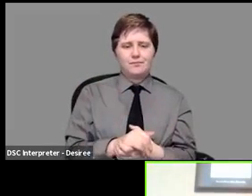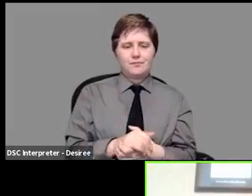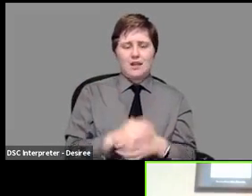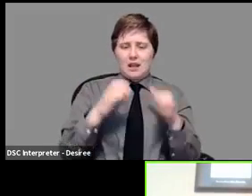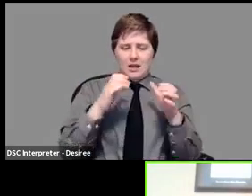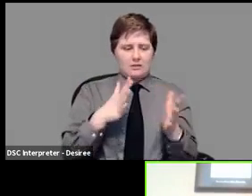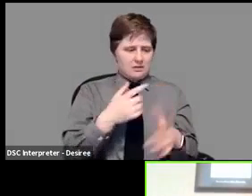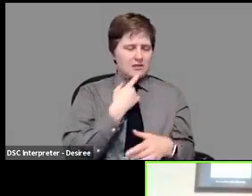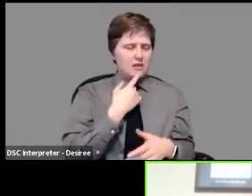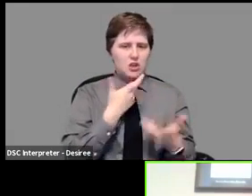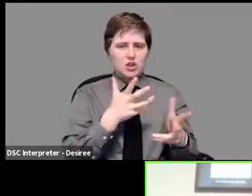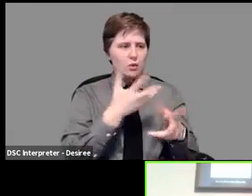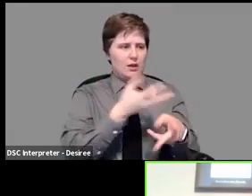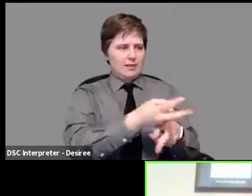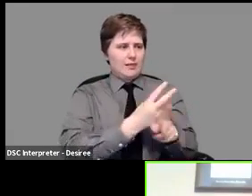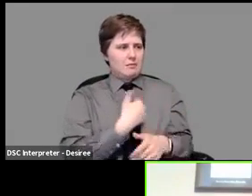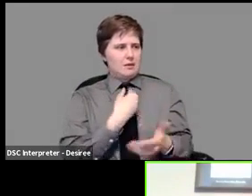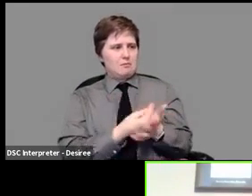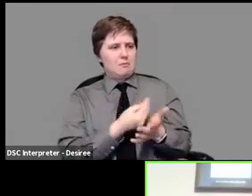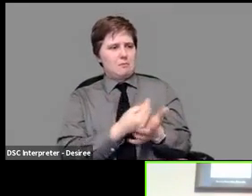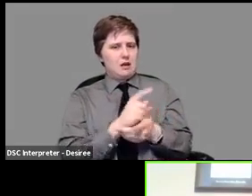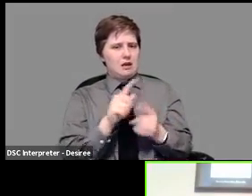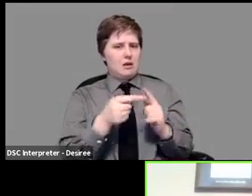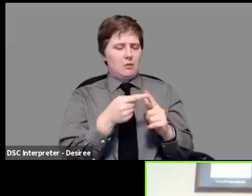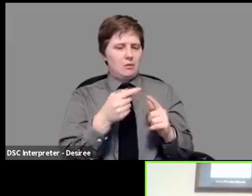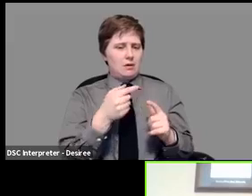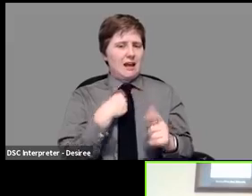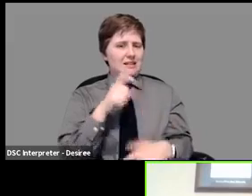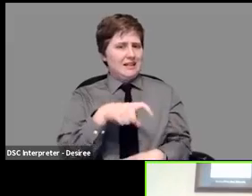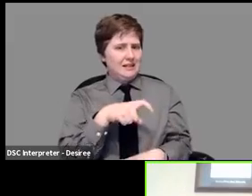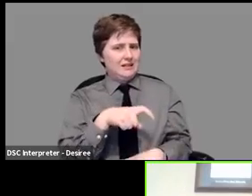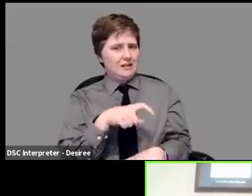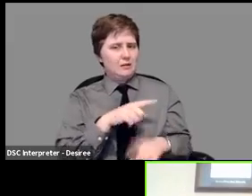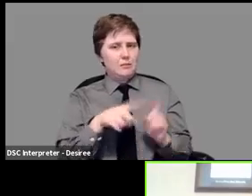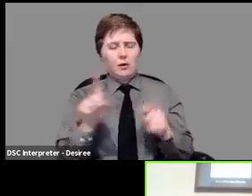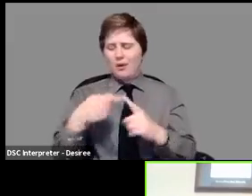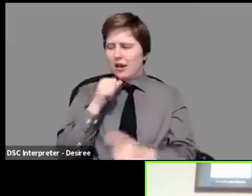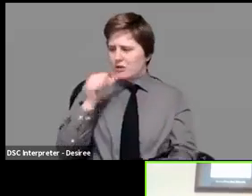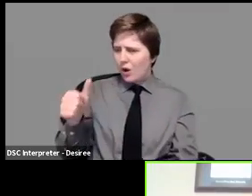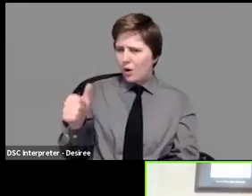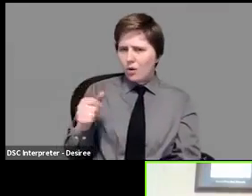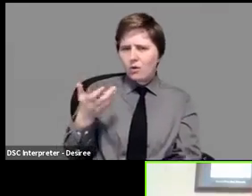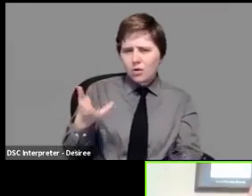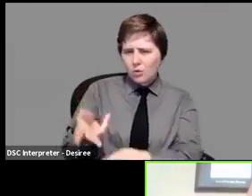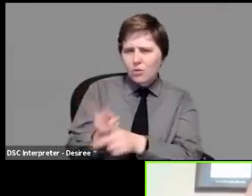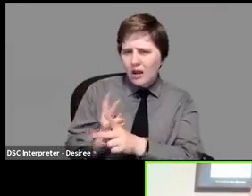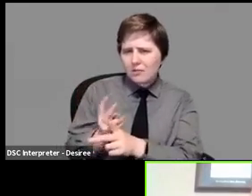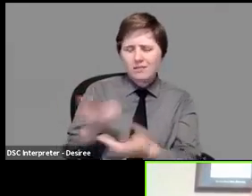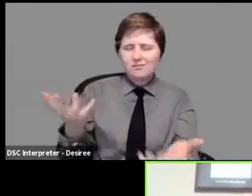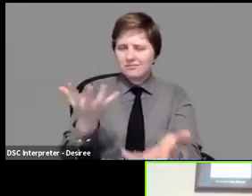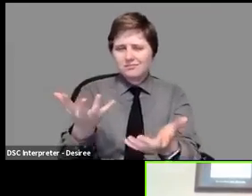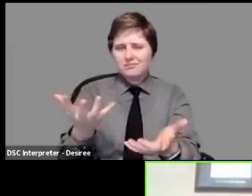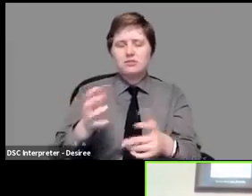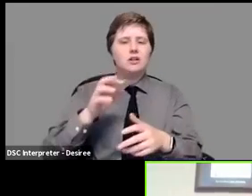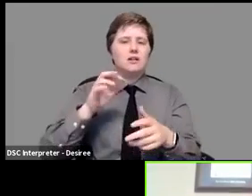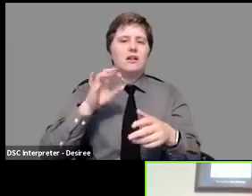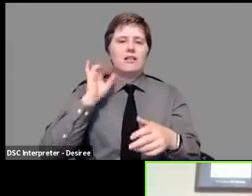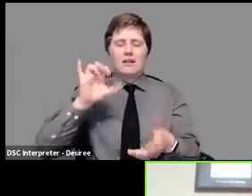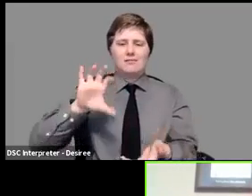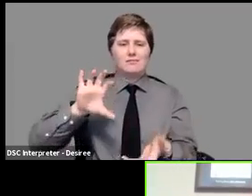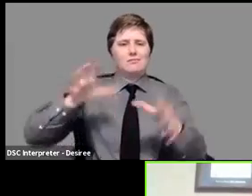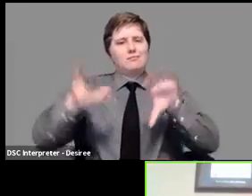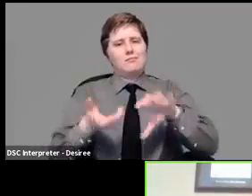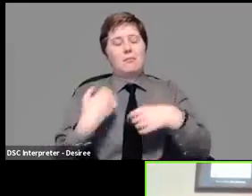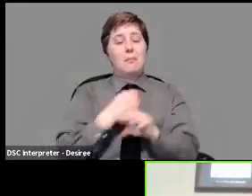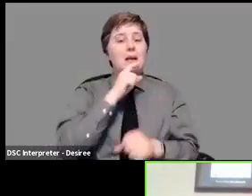customers say you don't want to lend me money when I do need it, and when I don't need it, So it's kind of turning that on its head and